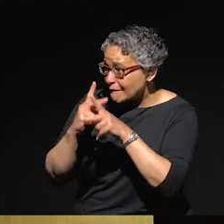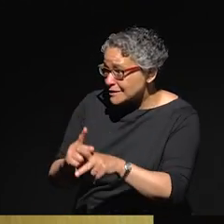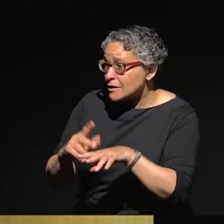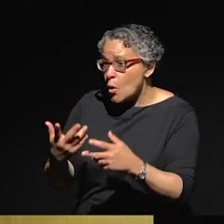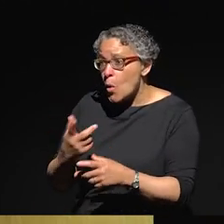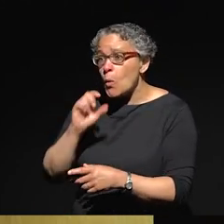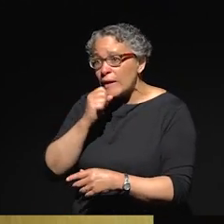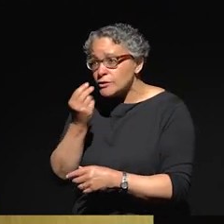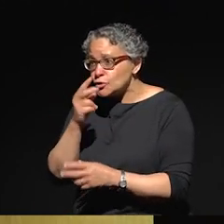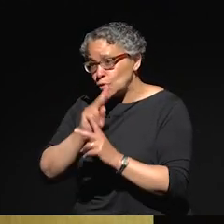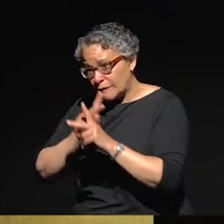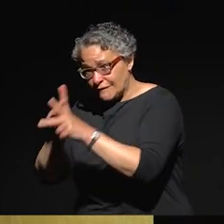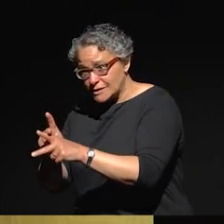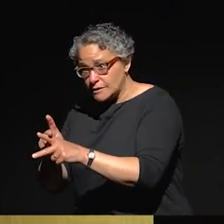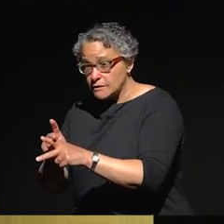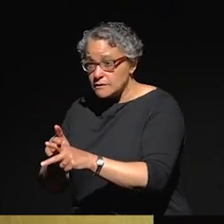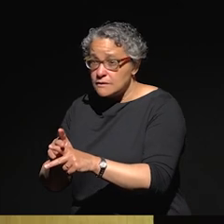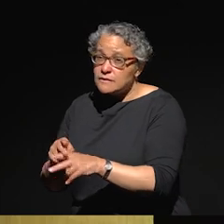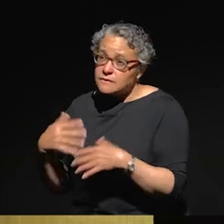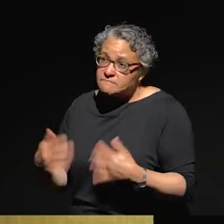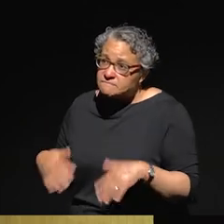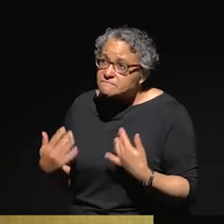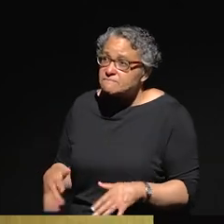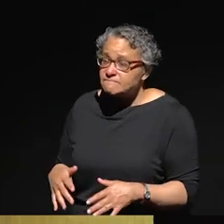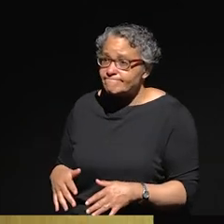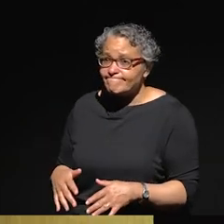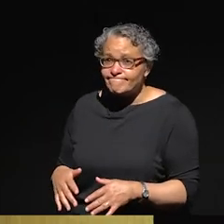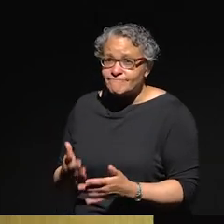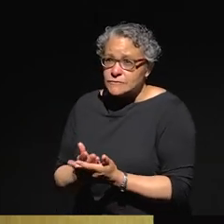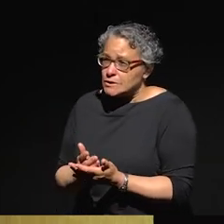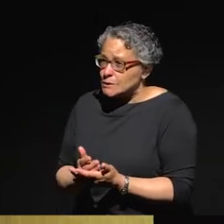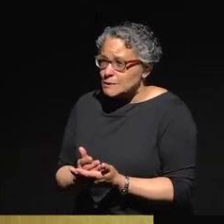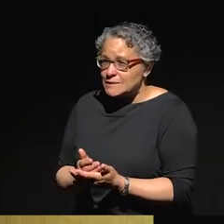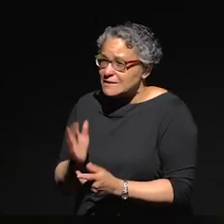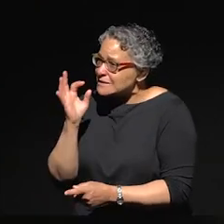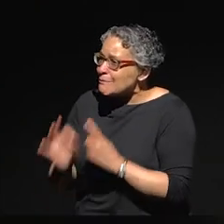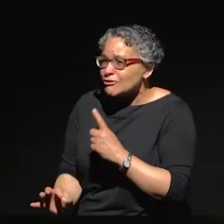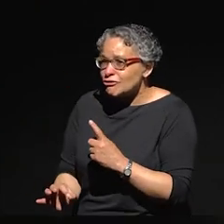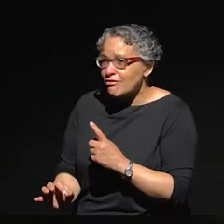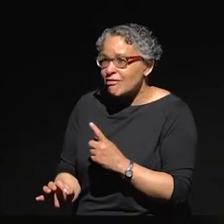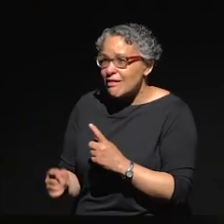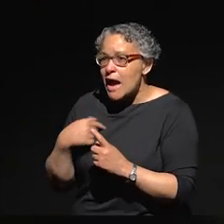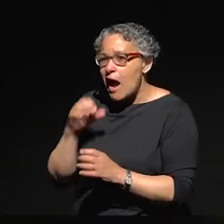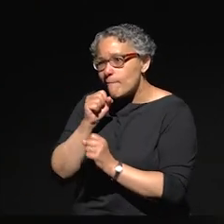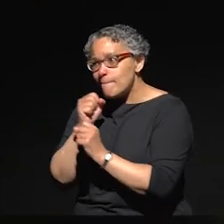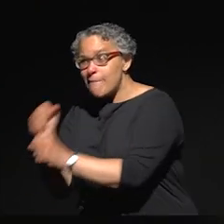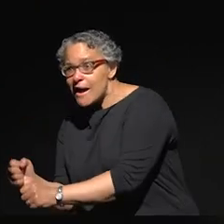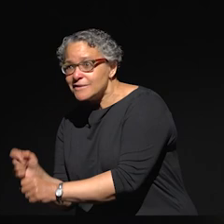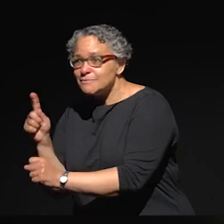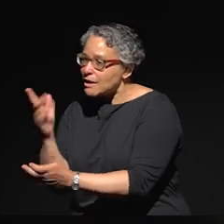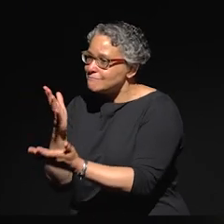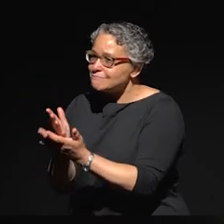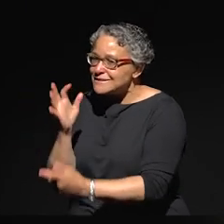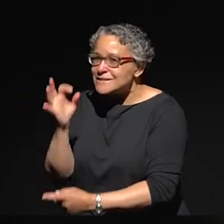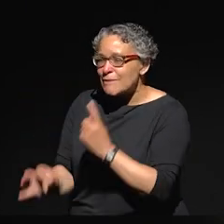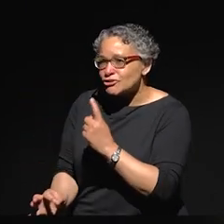opportunity. It really is a treat. I'm biased, but I do think so. It's of course installed, as you probably